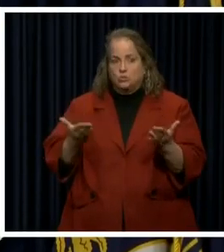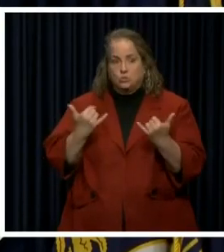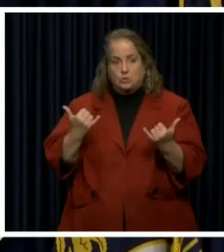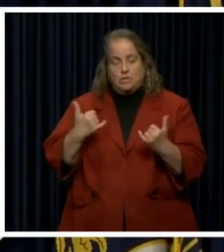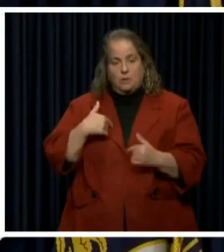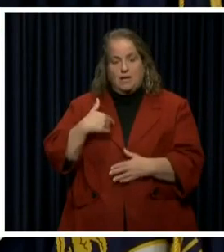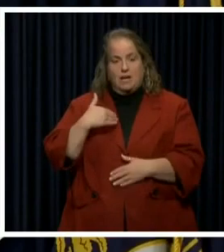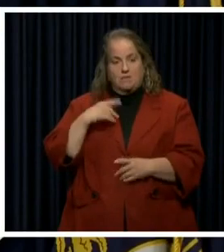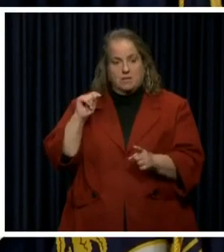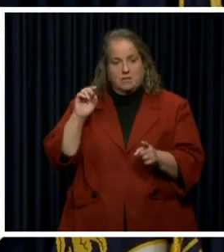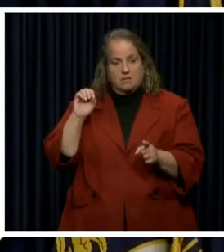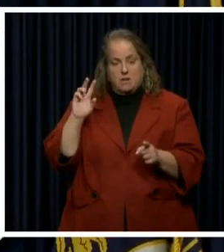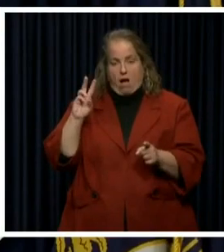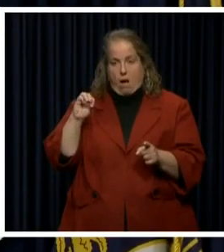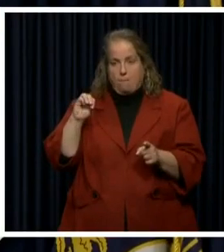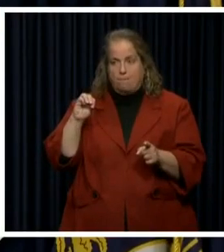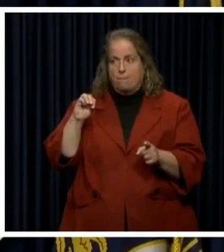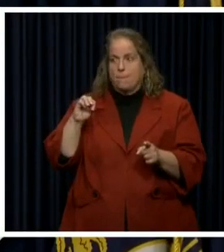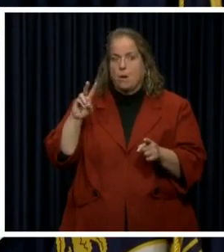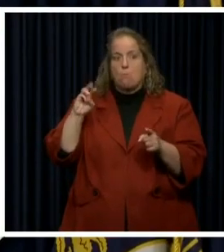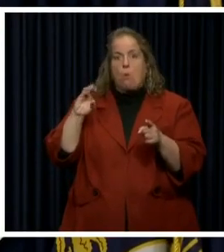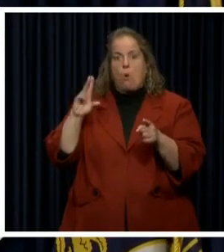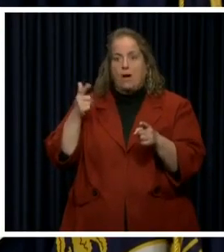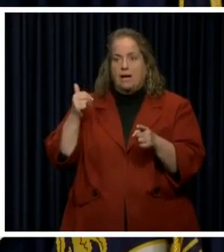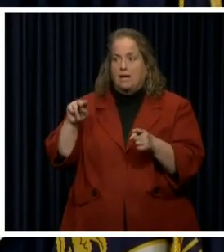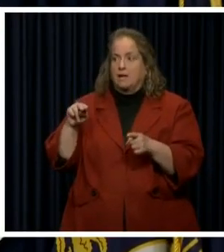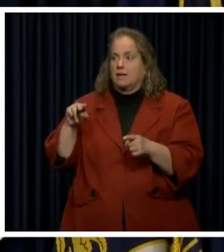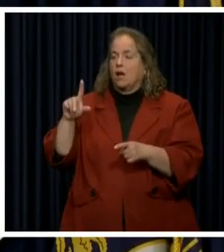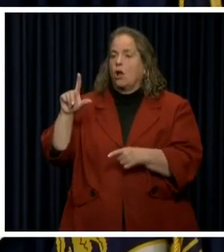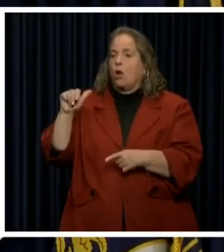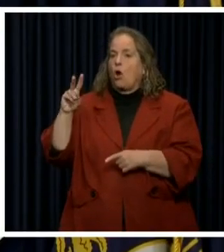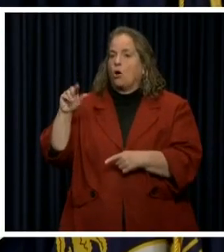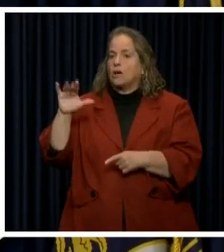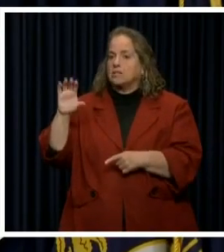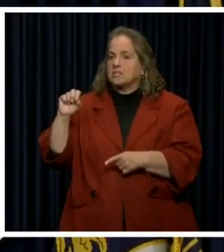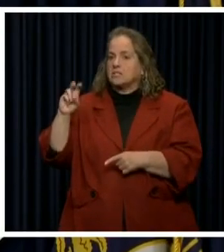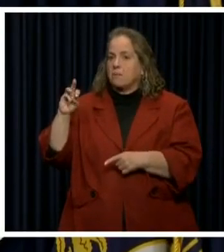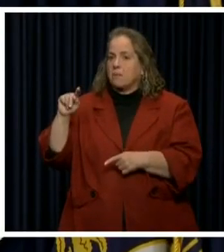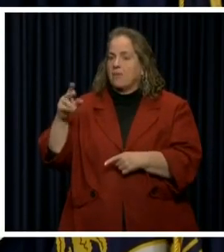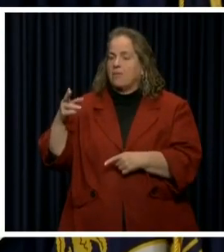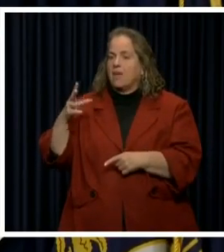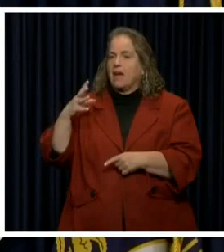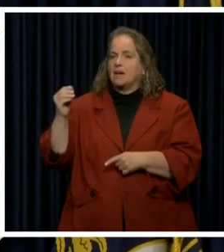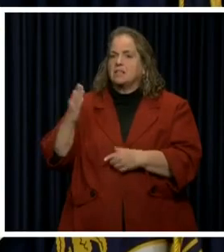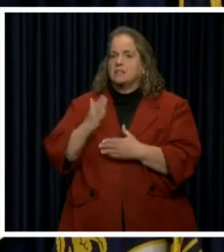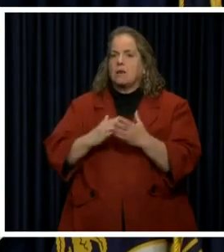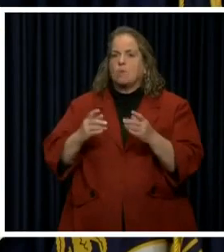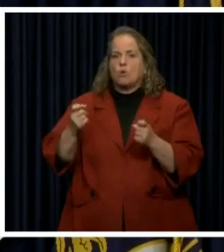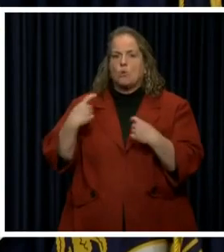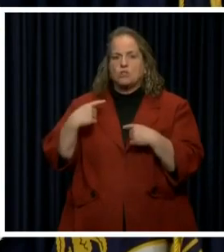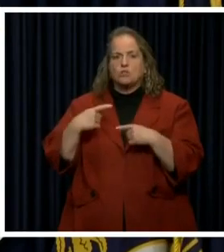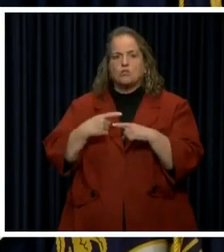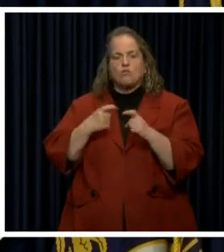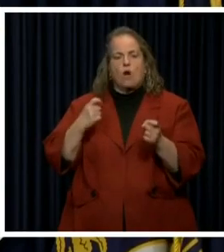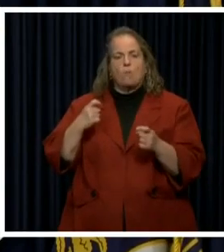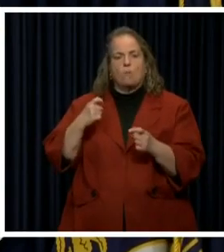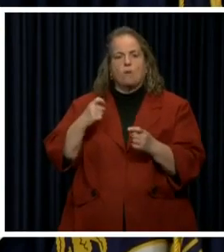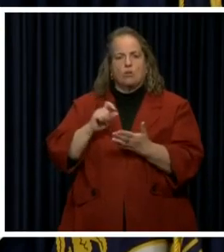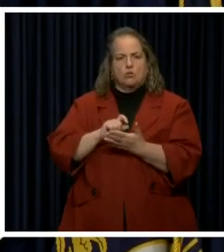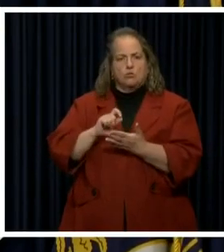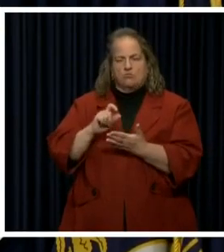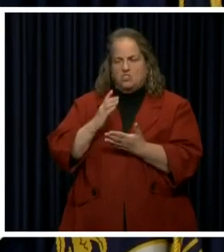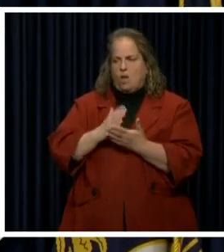we've got Tom Latek, Morgan Watkins, and Lawrence Smith, and we have got some questions from